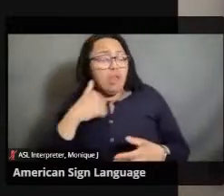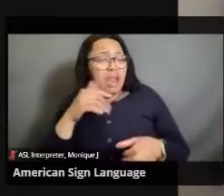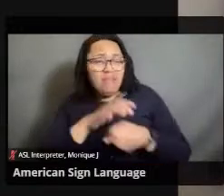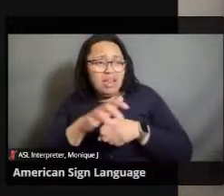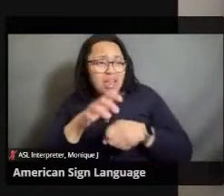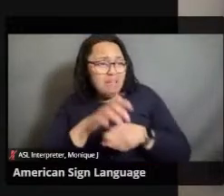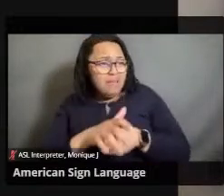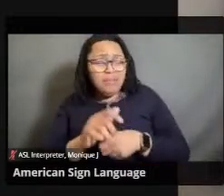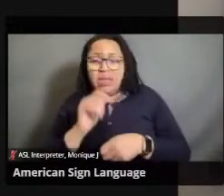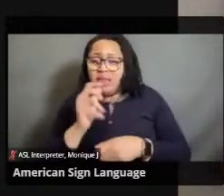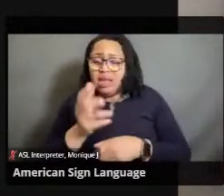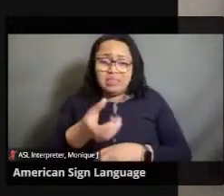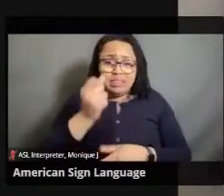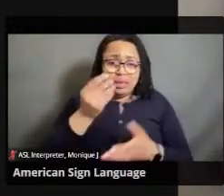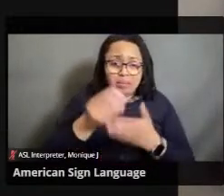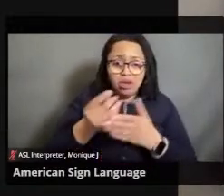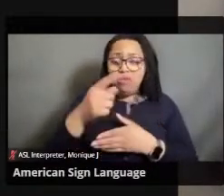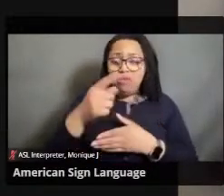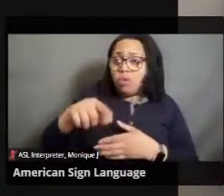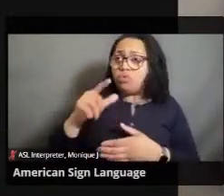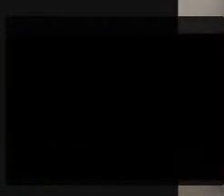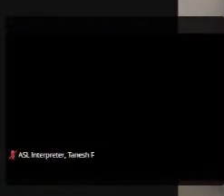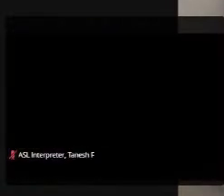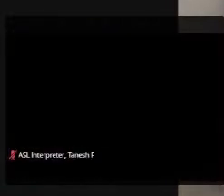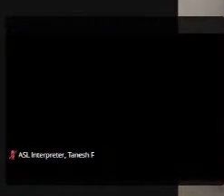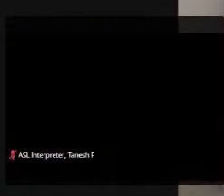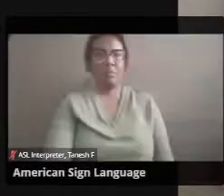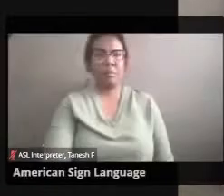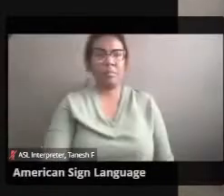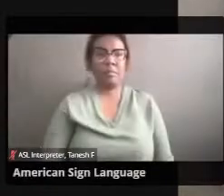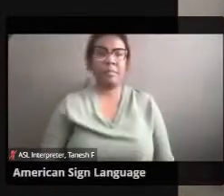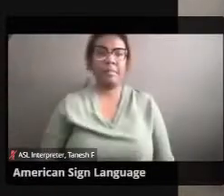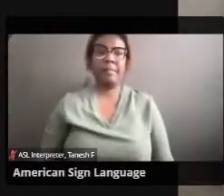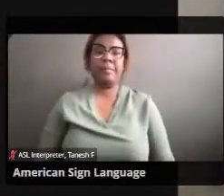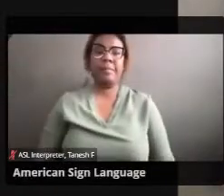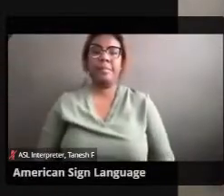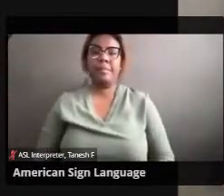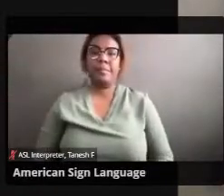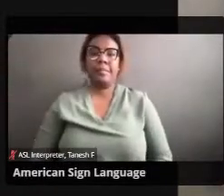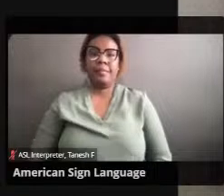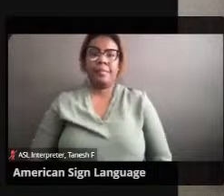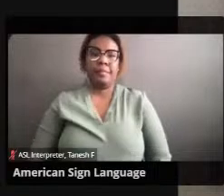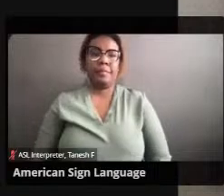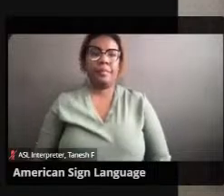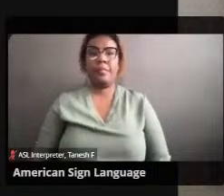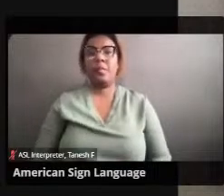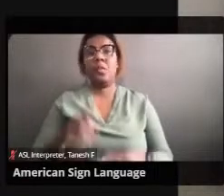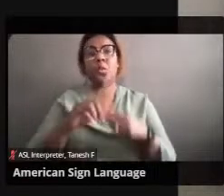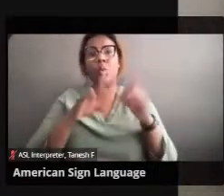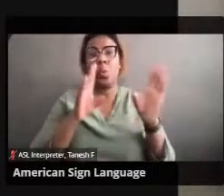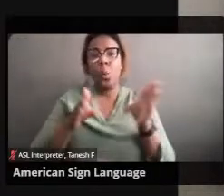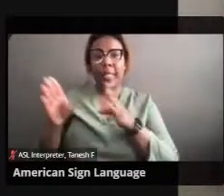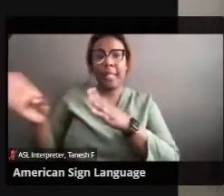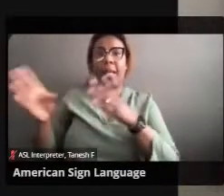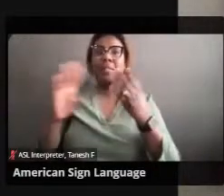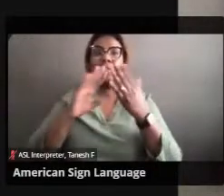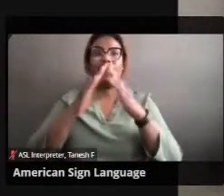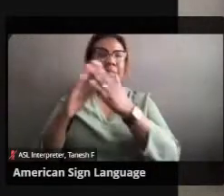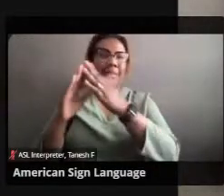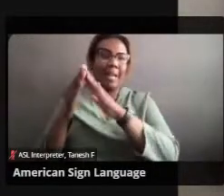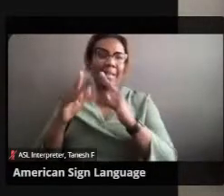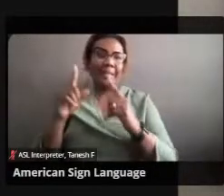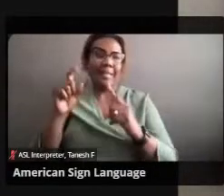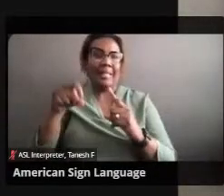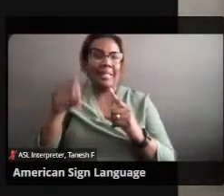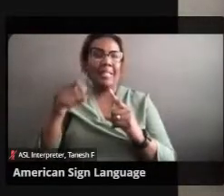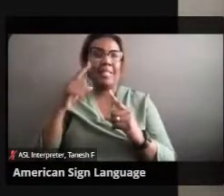no threats or false accusations. We're to pay just wages. We're to organize society around the needs of the least